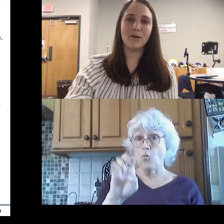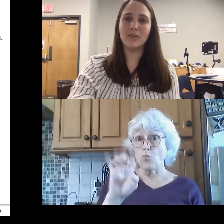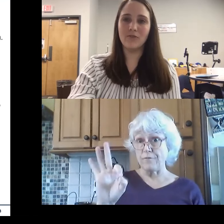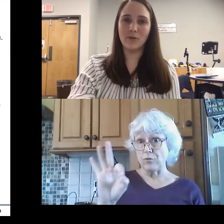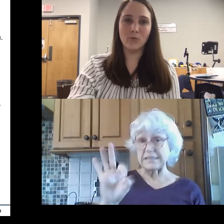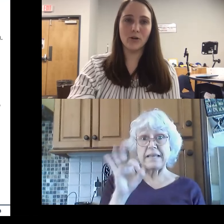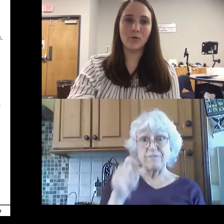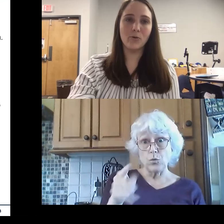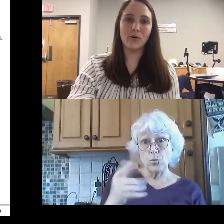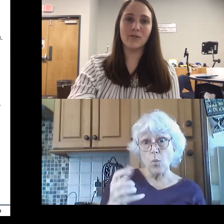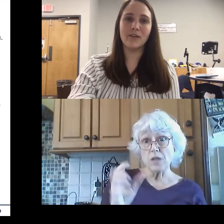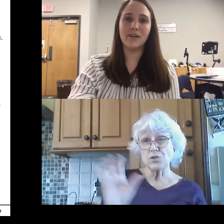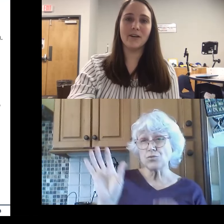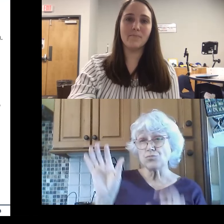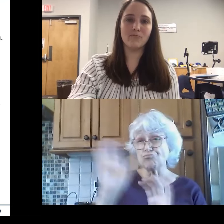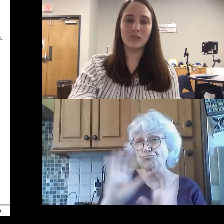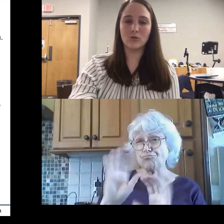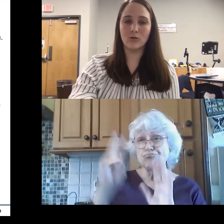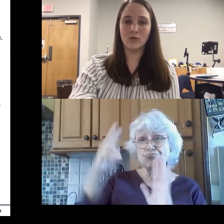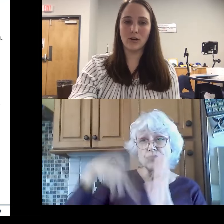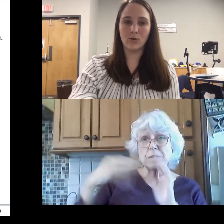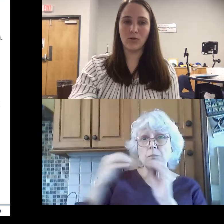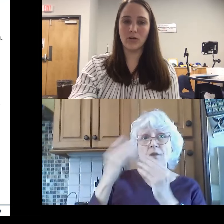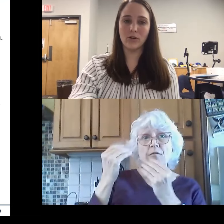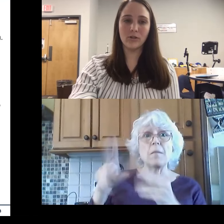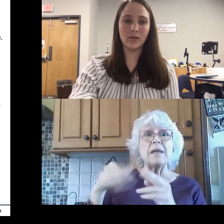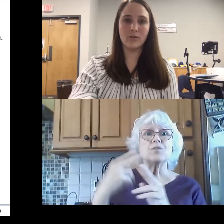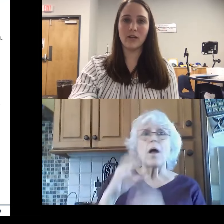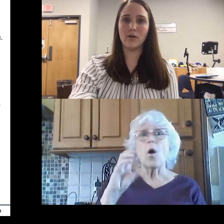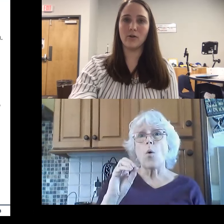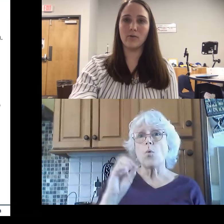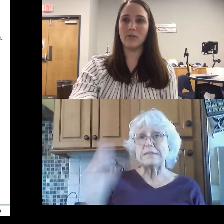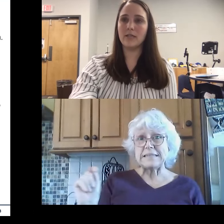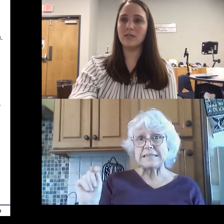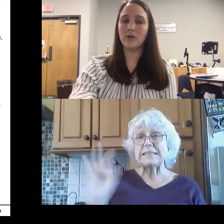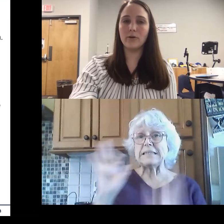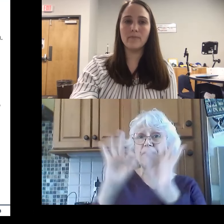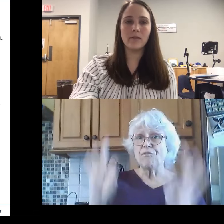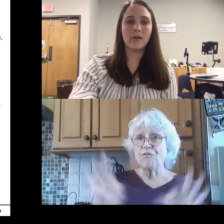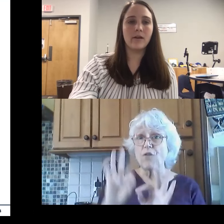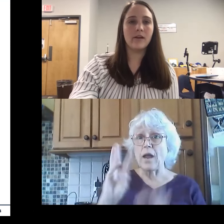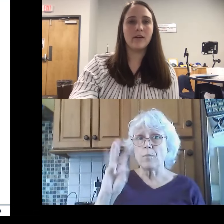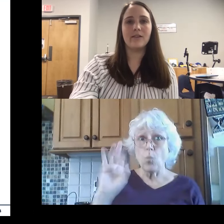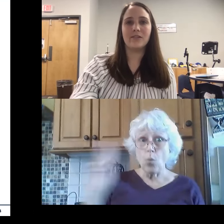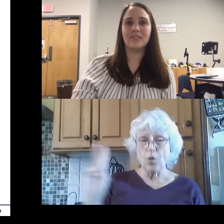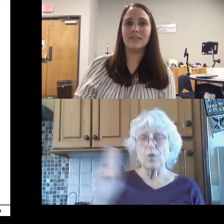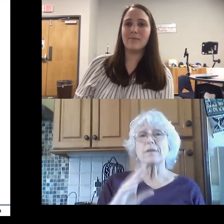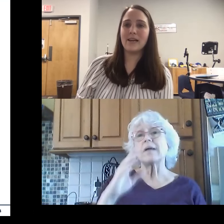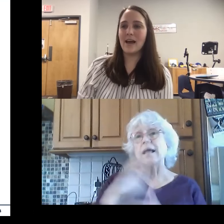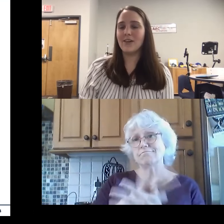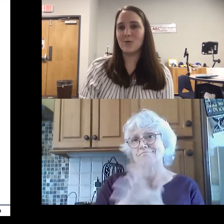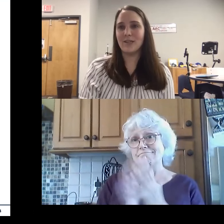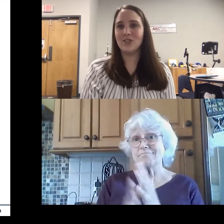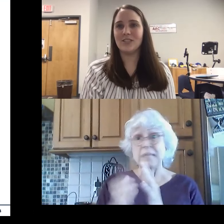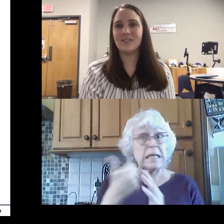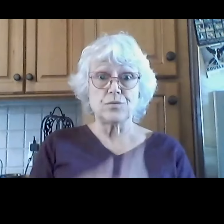um, OT framework or the, um, research article I quoted earlier there on this too. Does anybody